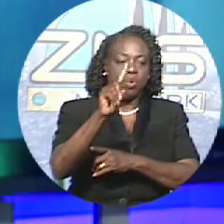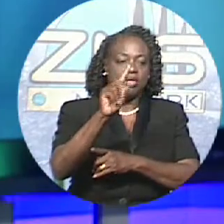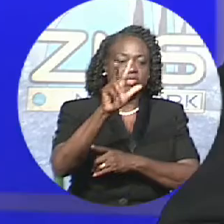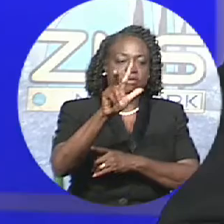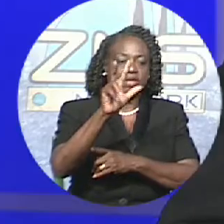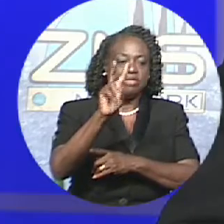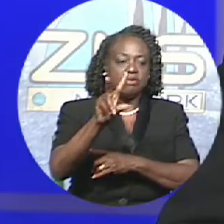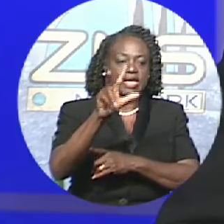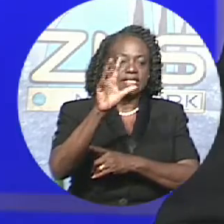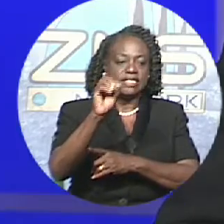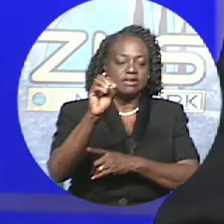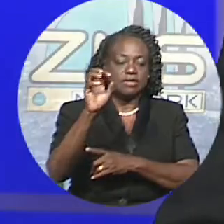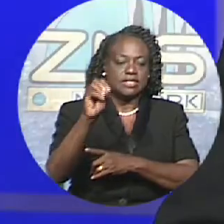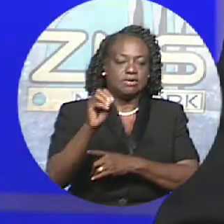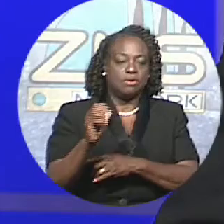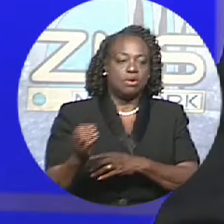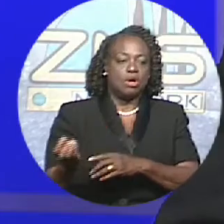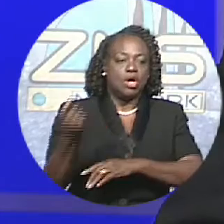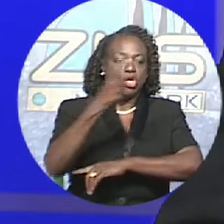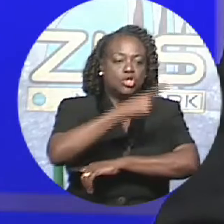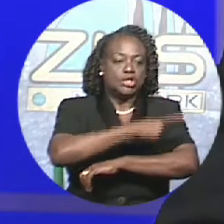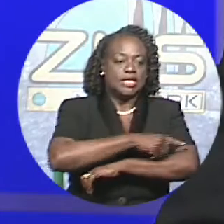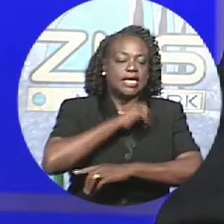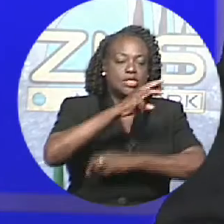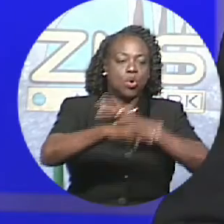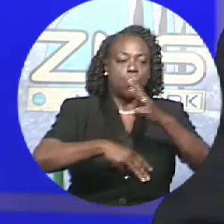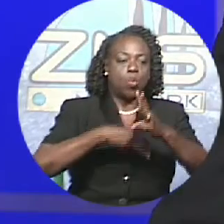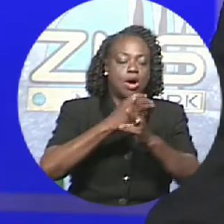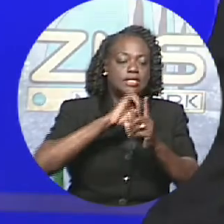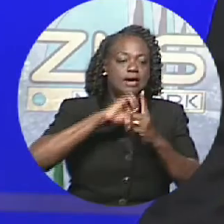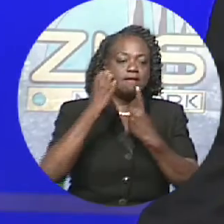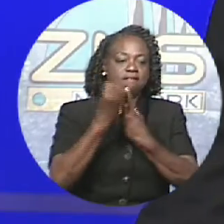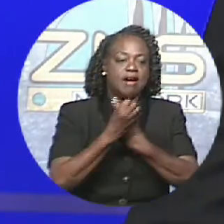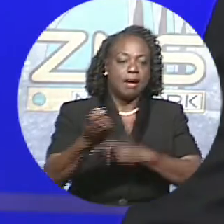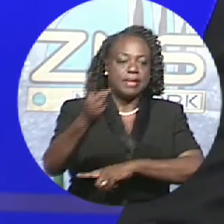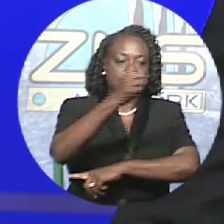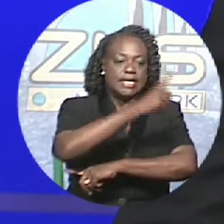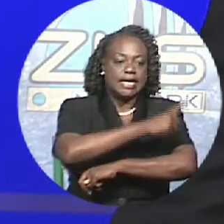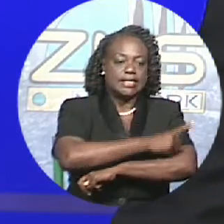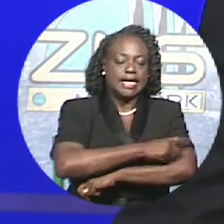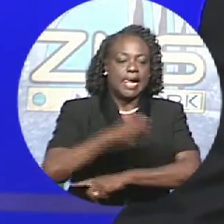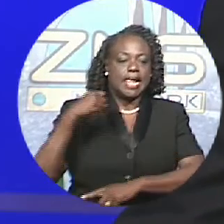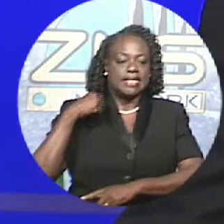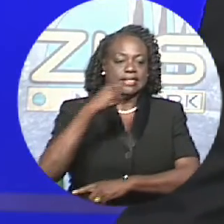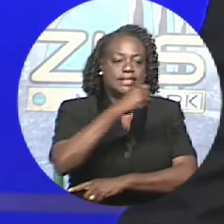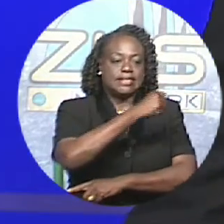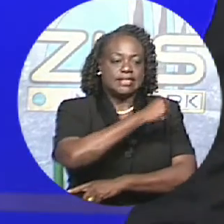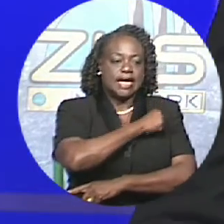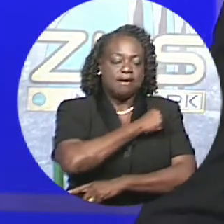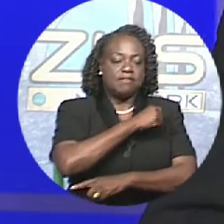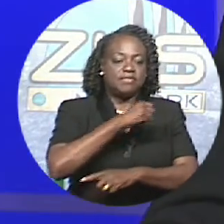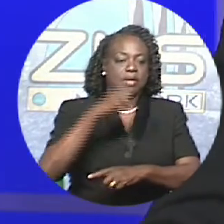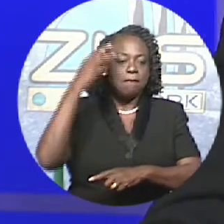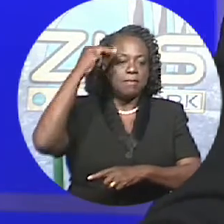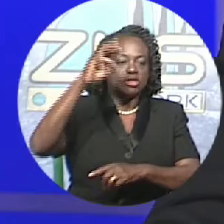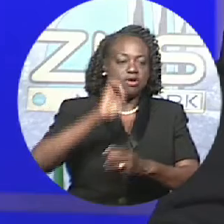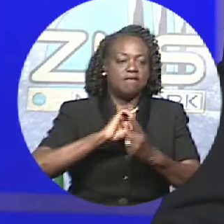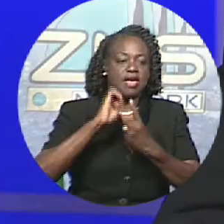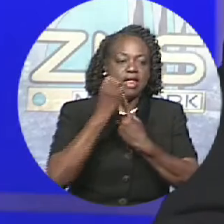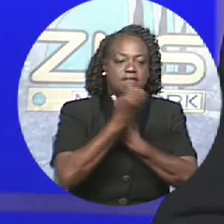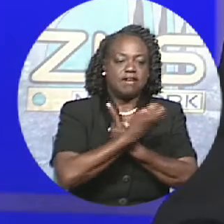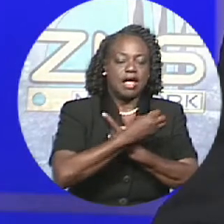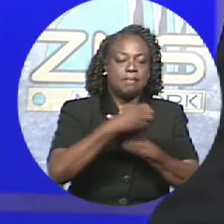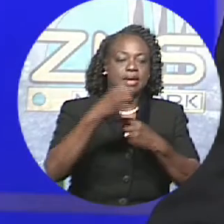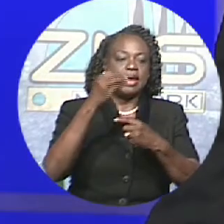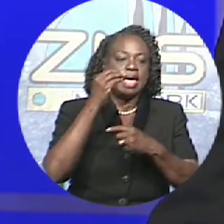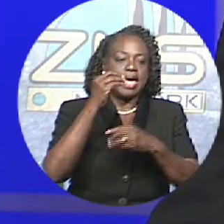501-3300. Today is World Environment Day, and staff at the Ministry of Environment and Housing joined countries around the world in celebrating